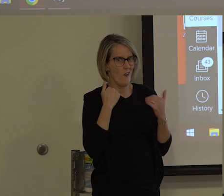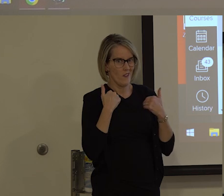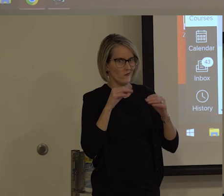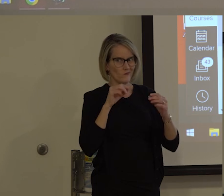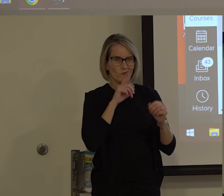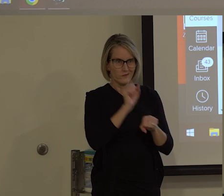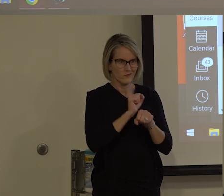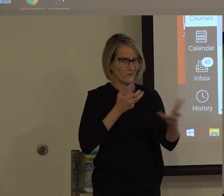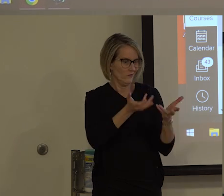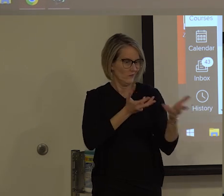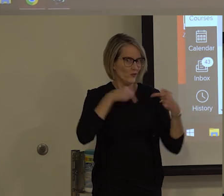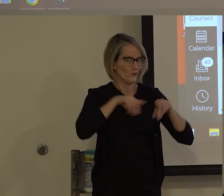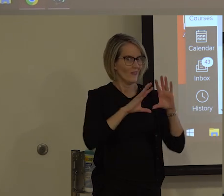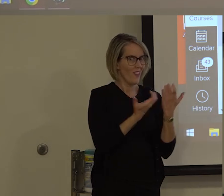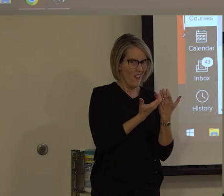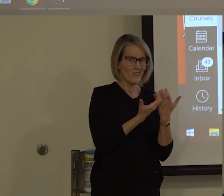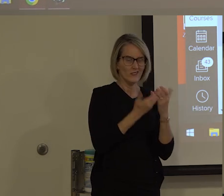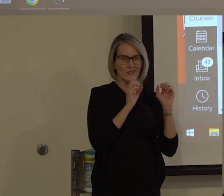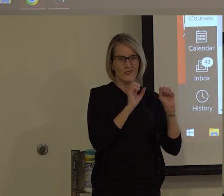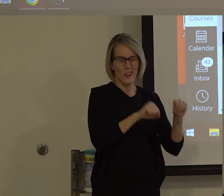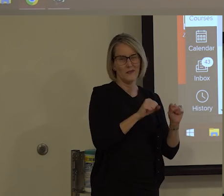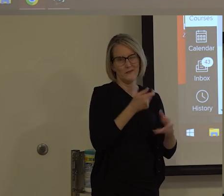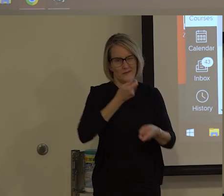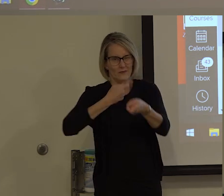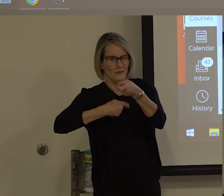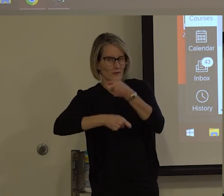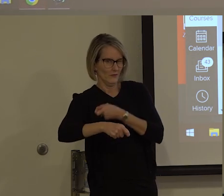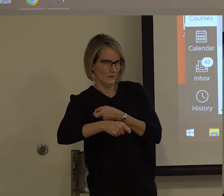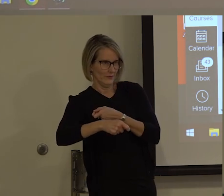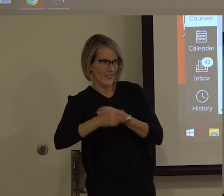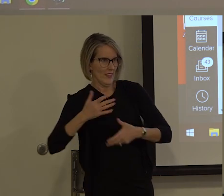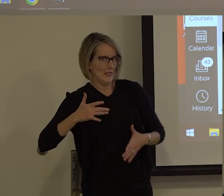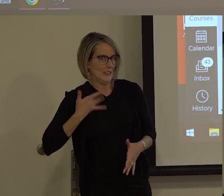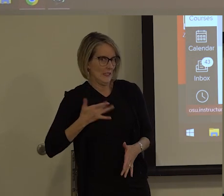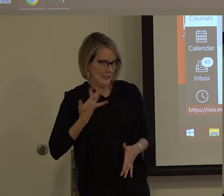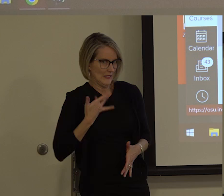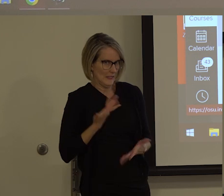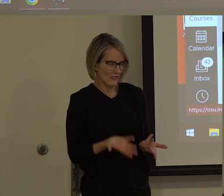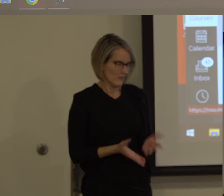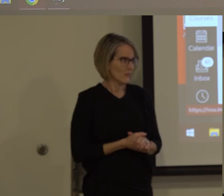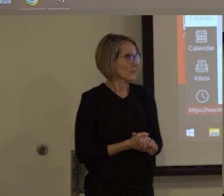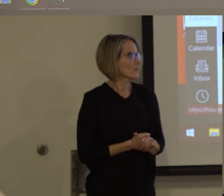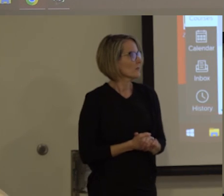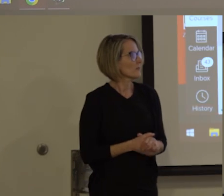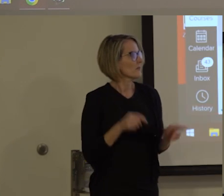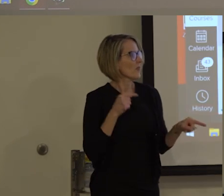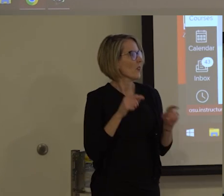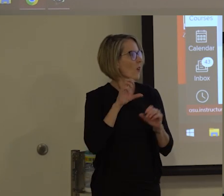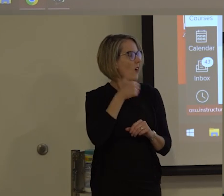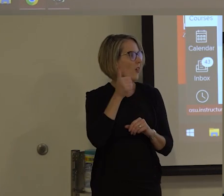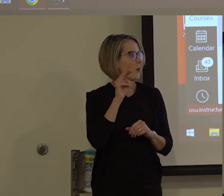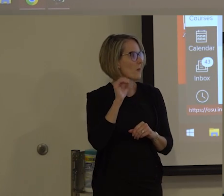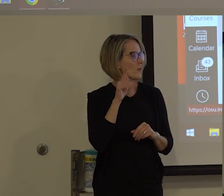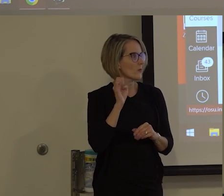example of sort of the Animator version of these things. let me go back to my modules. I'm going to go to another